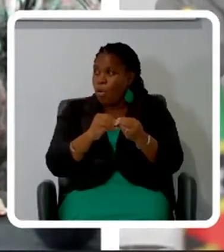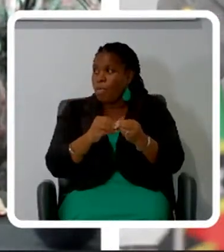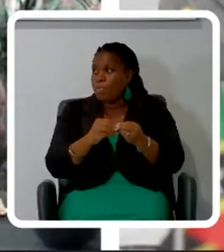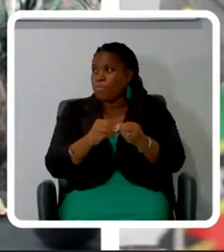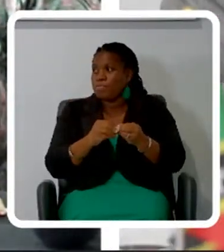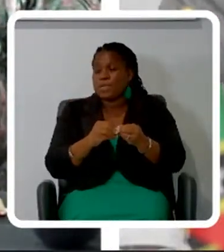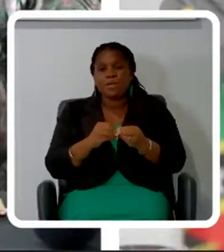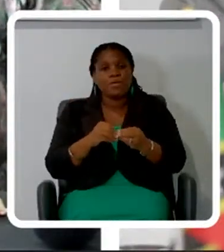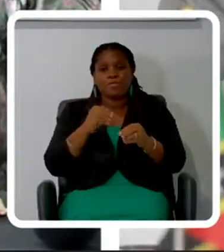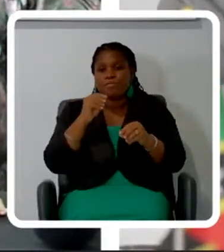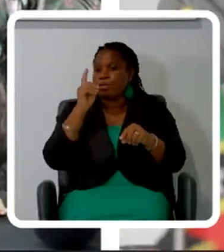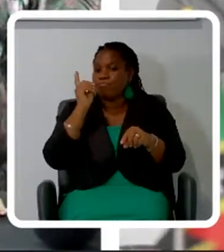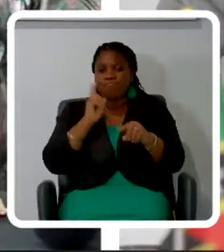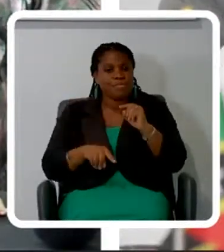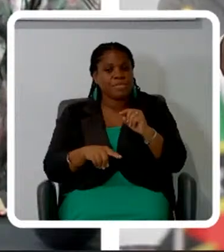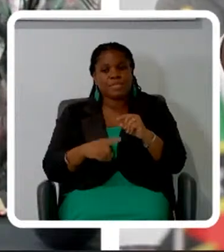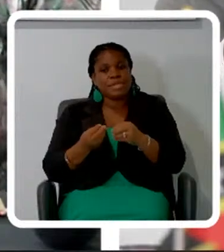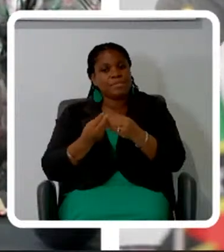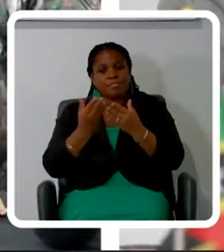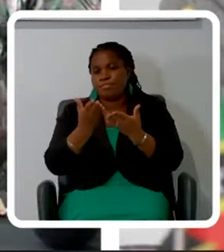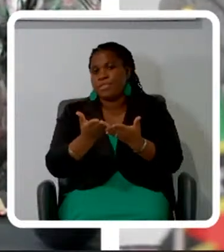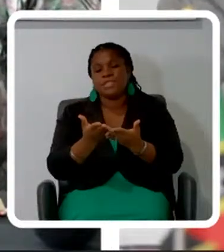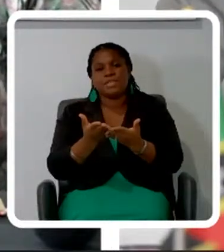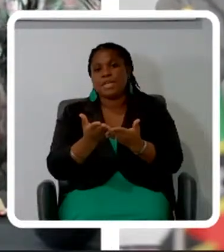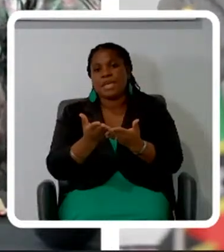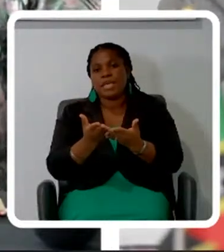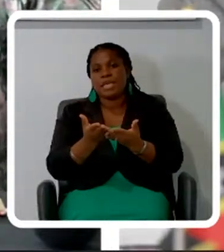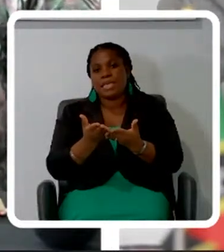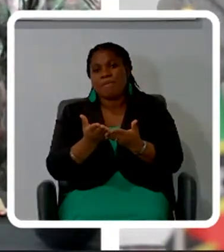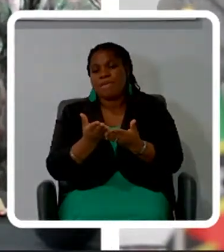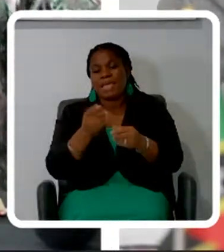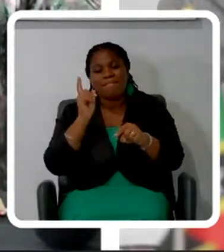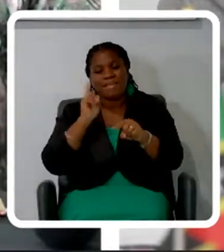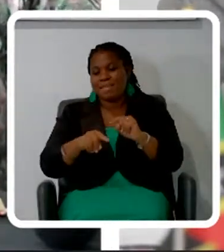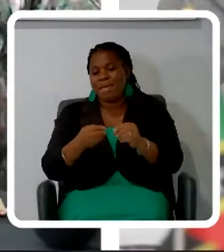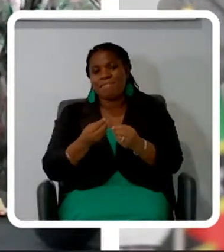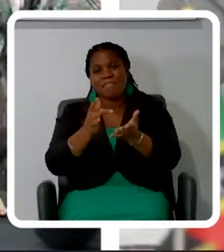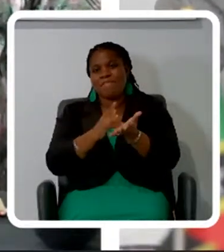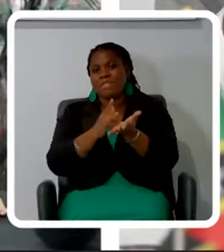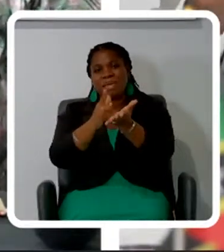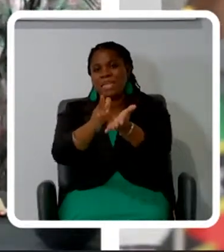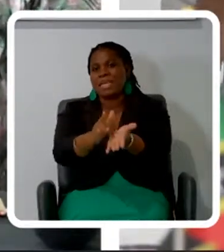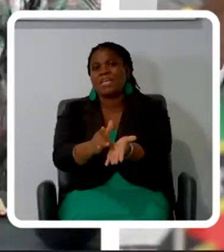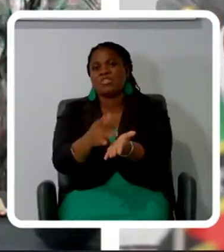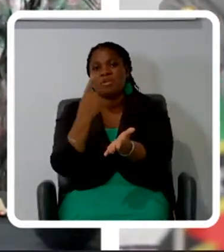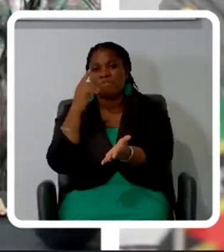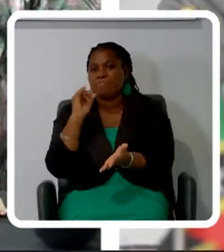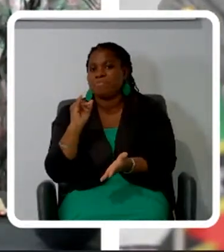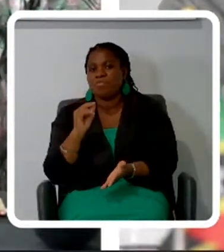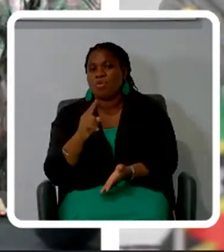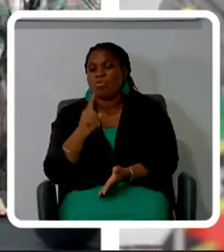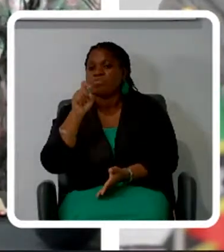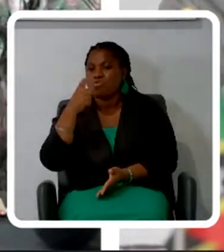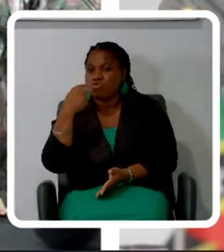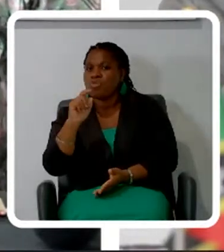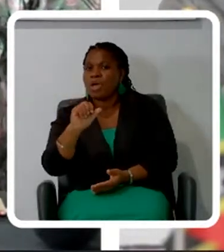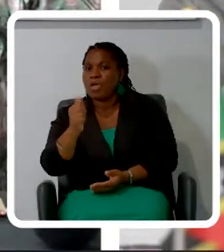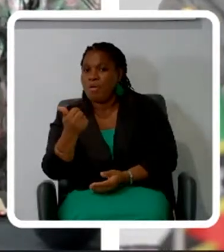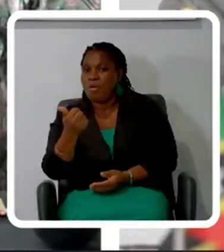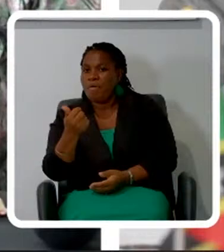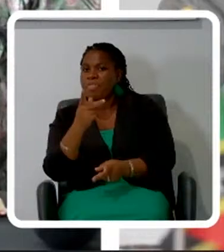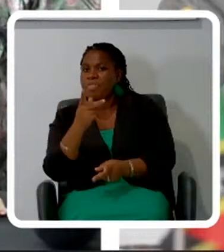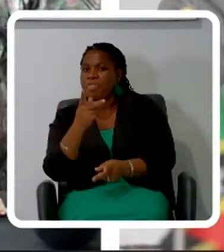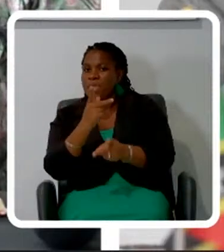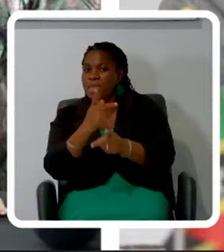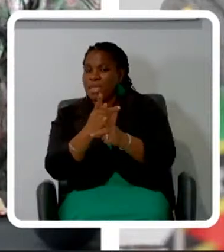don't need antibiotics for flu. Try Granny's remedy, they still work. And to say to doctors that,